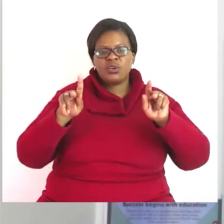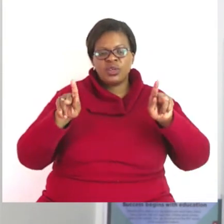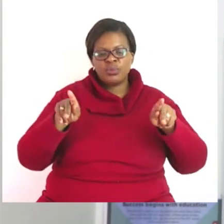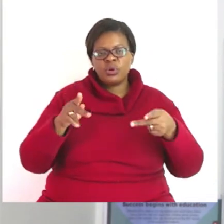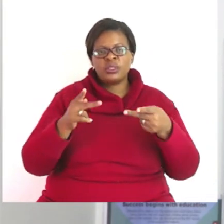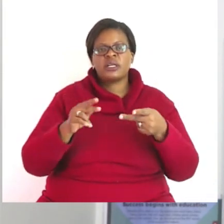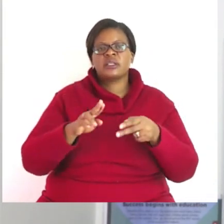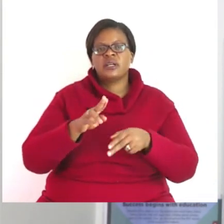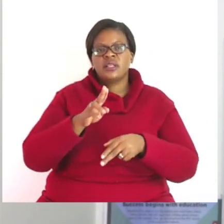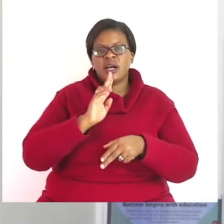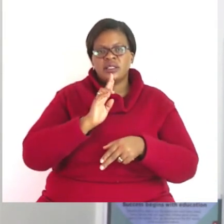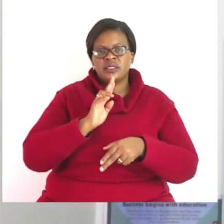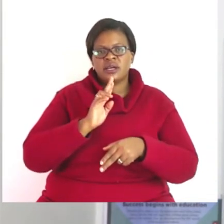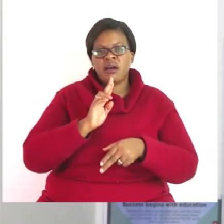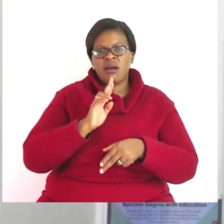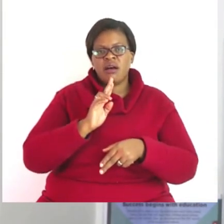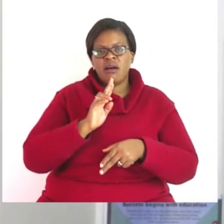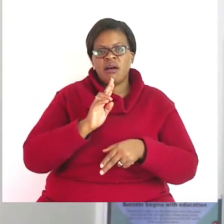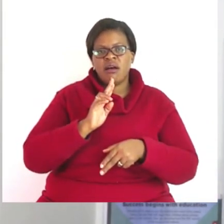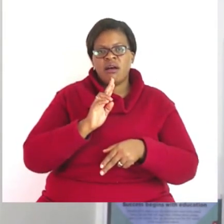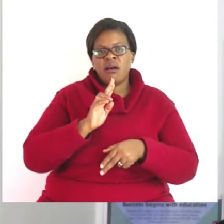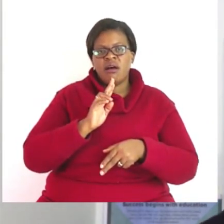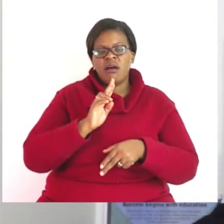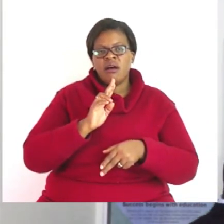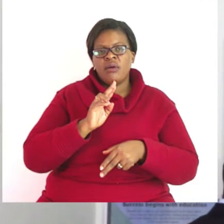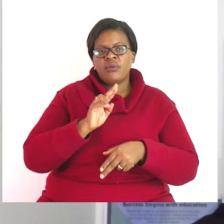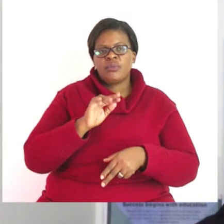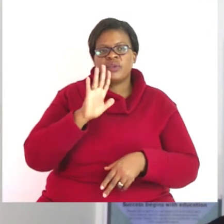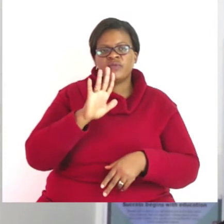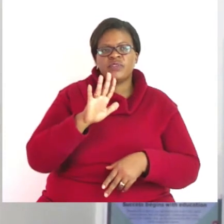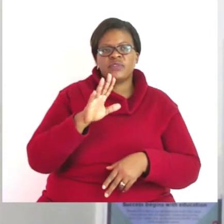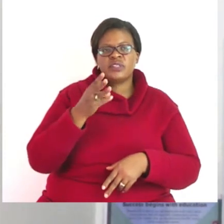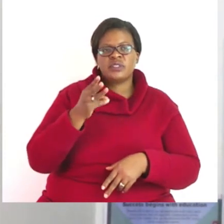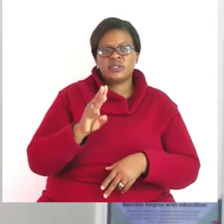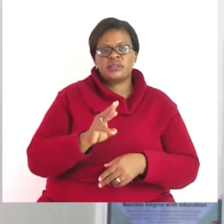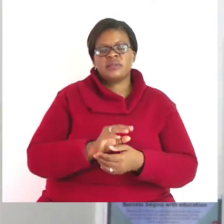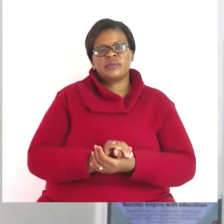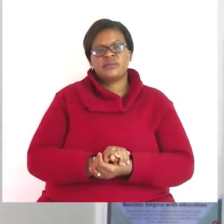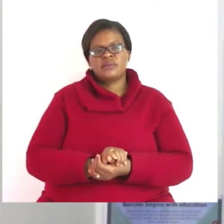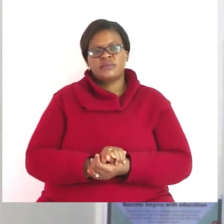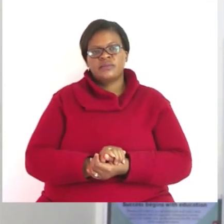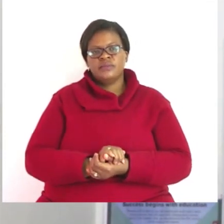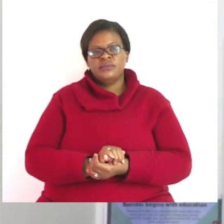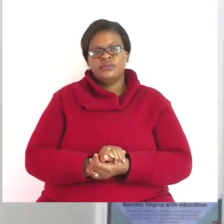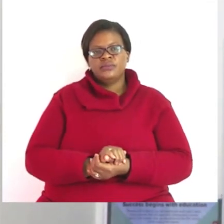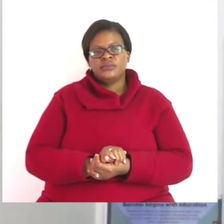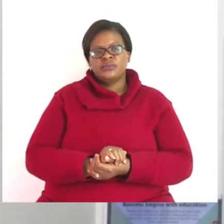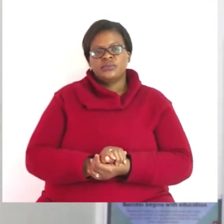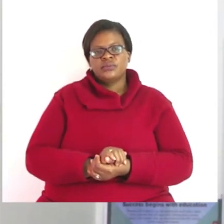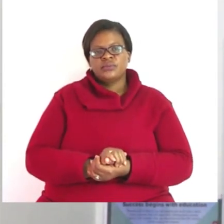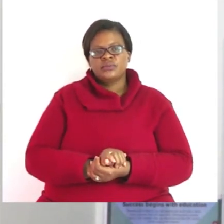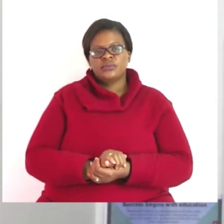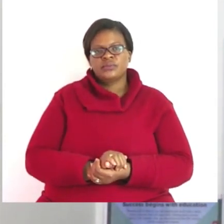I've used what is on that side. So if you multiply 2 times 2 times